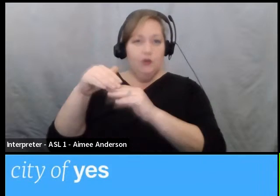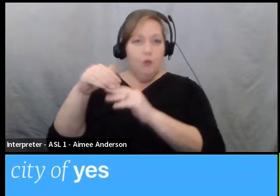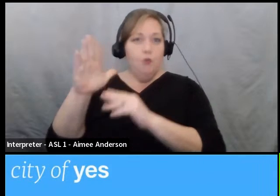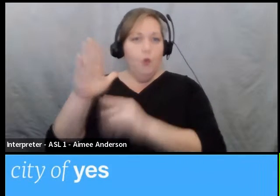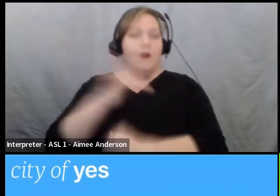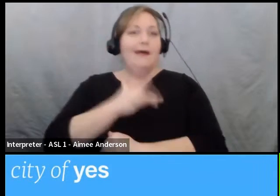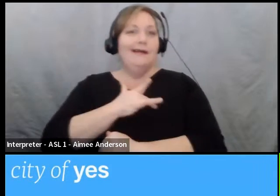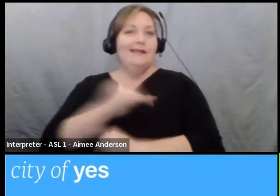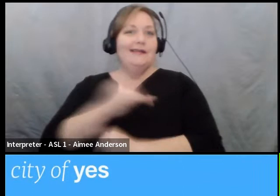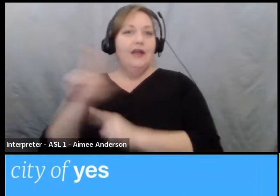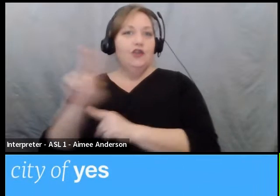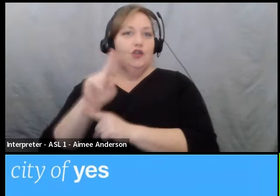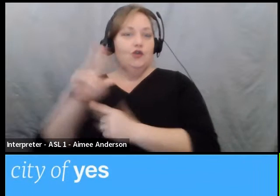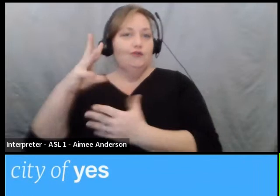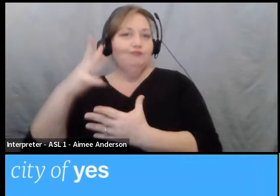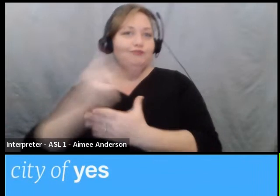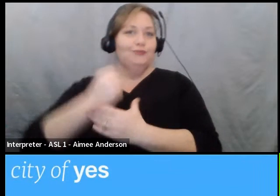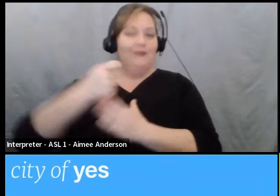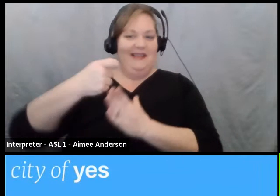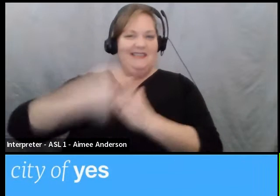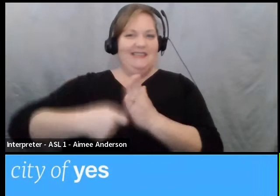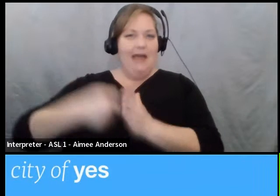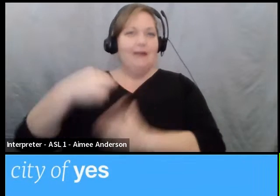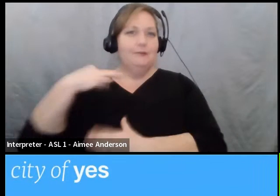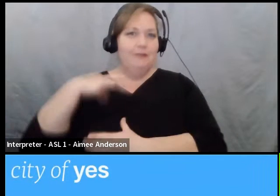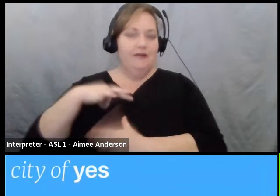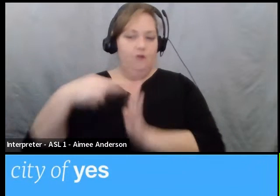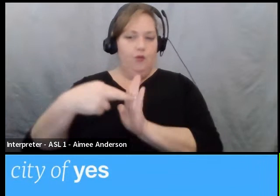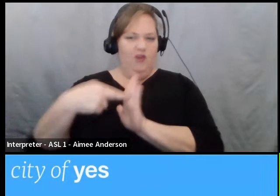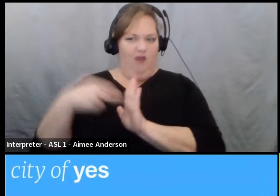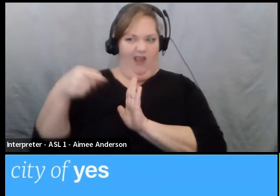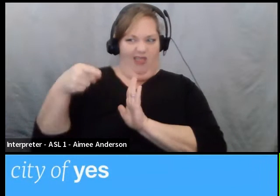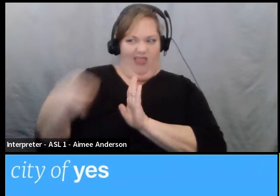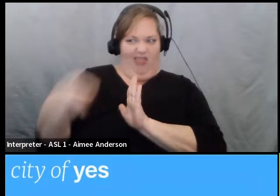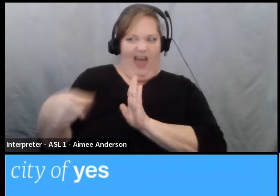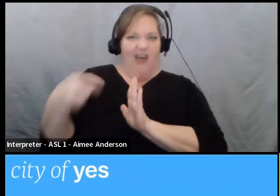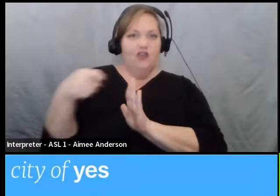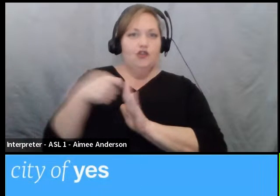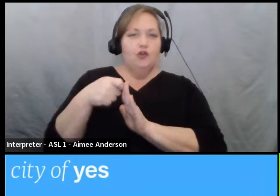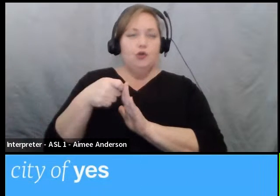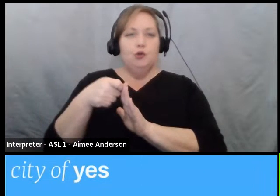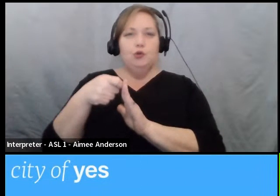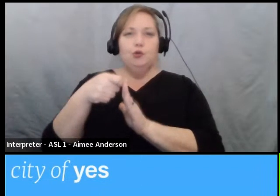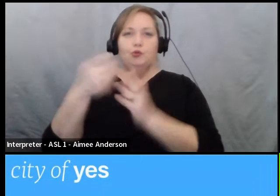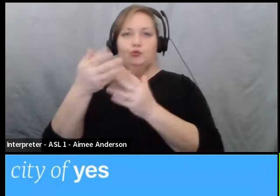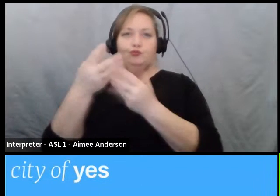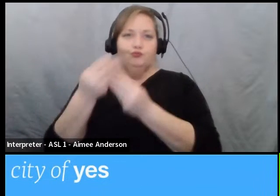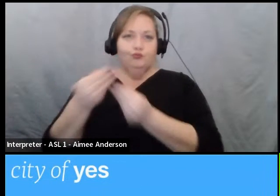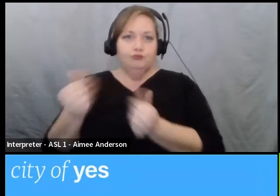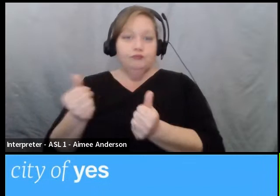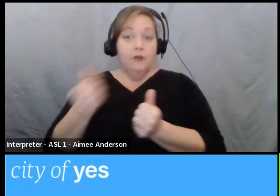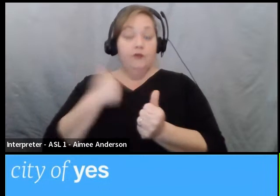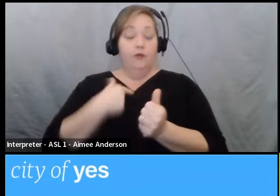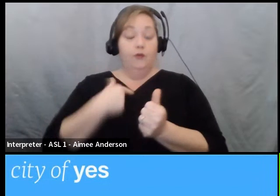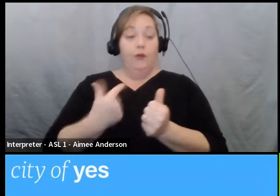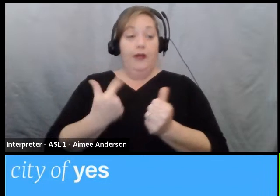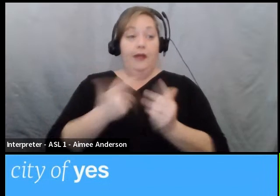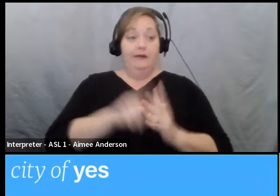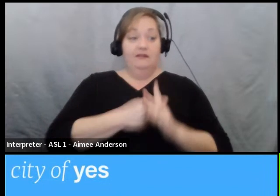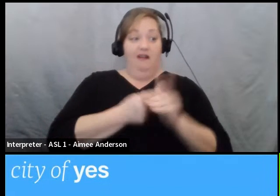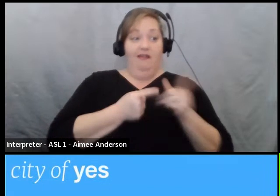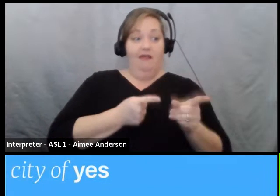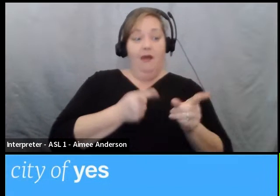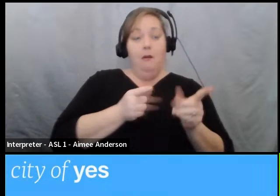use that tax benefit, tend to require that tax benefit in order to pencil out. So if we enable in zoning